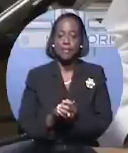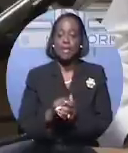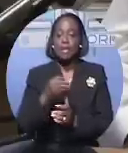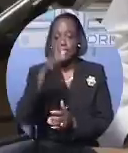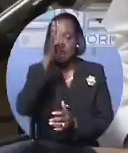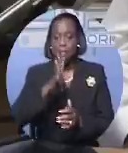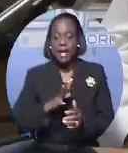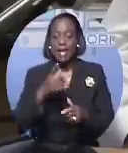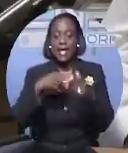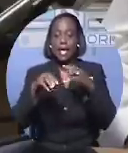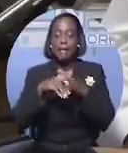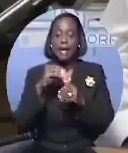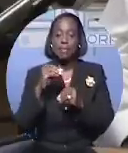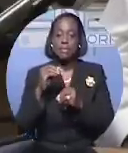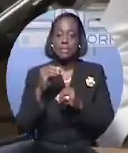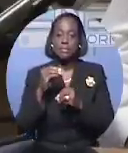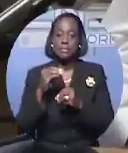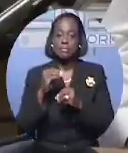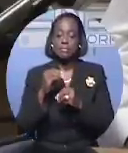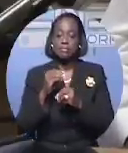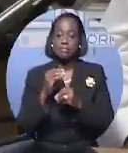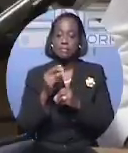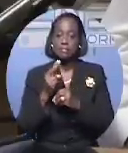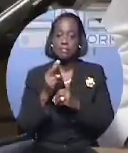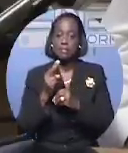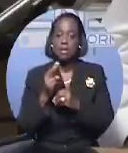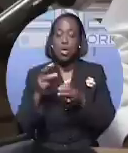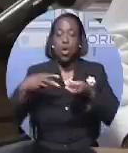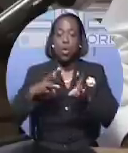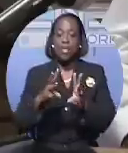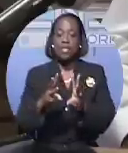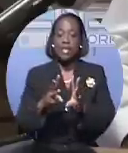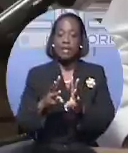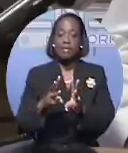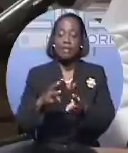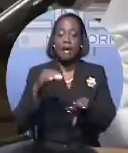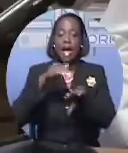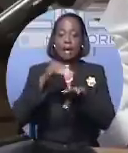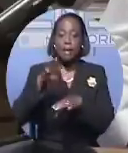on our team while they were executing a pickup